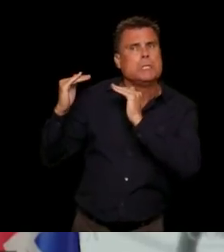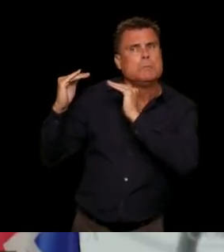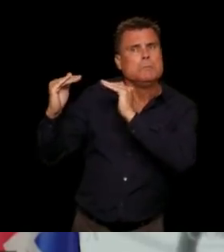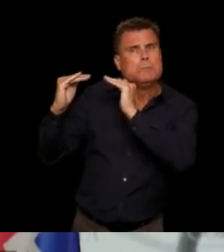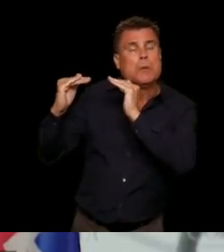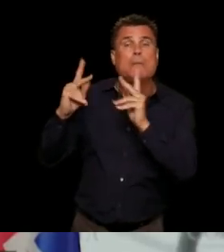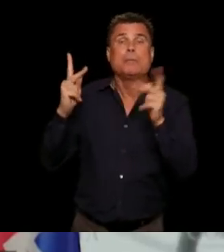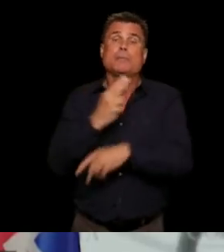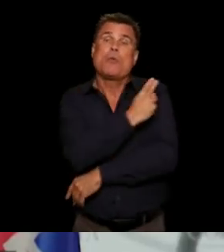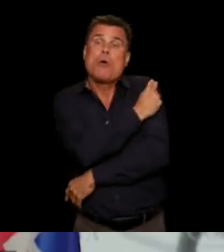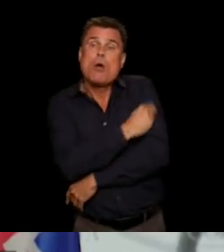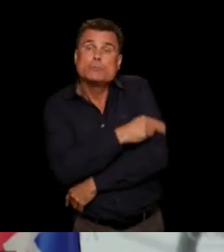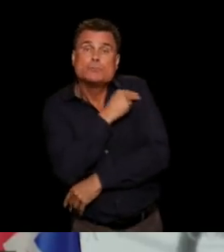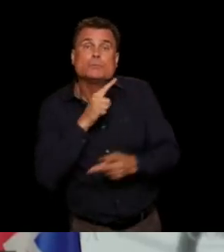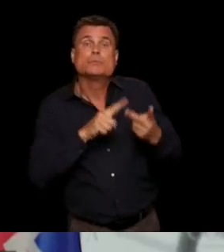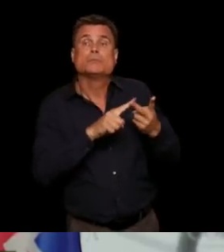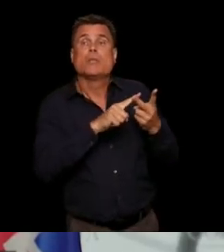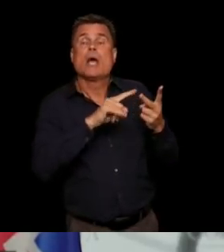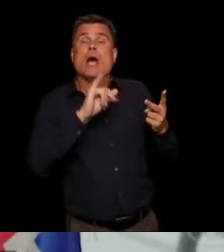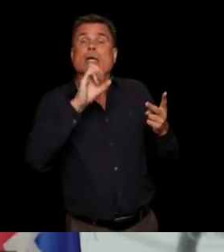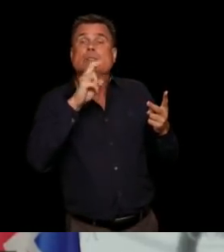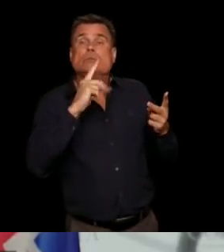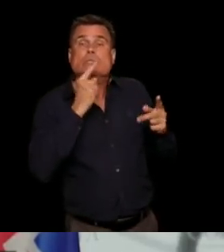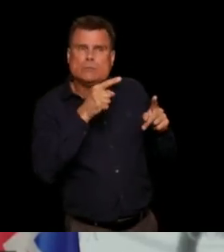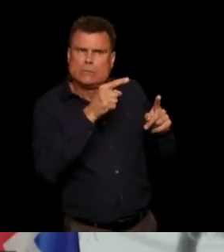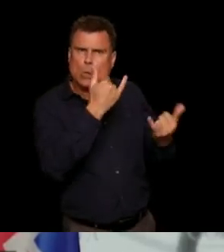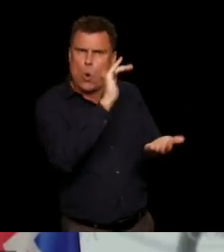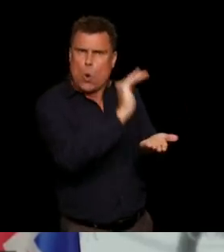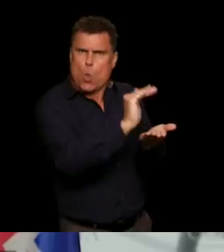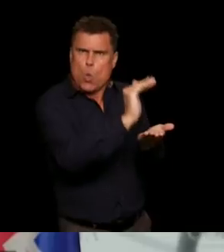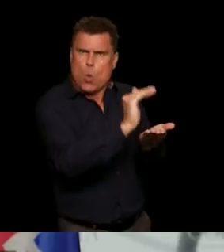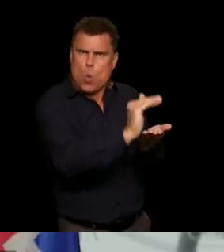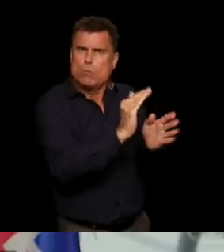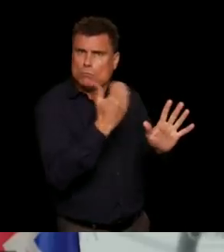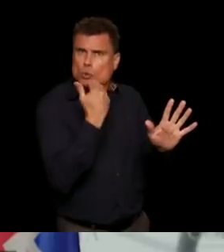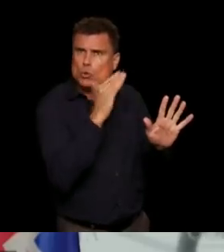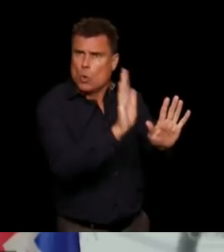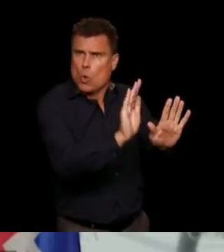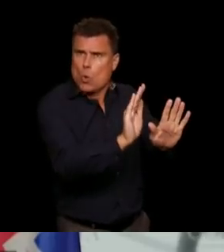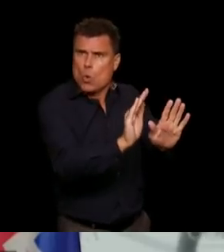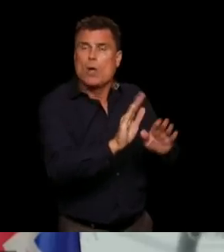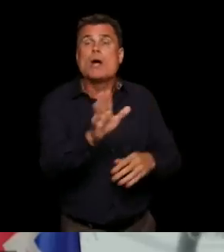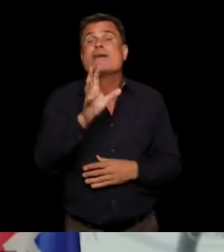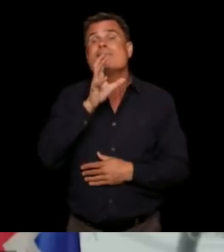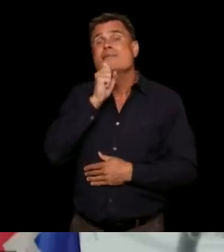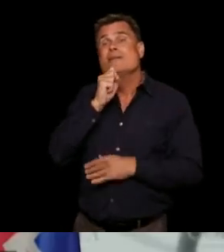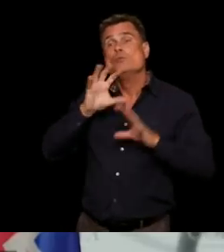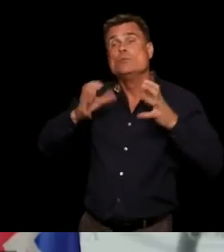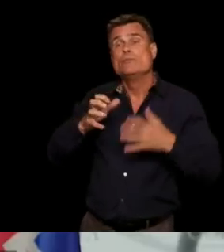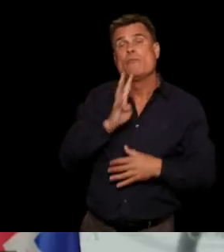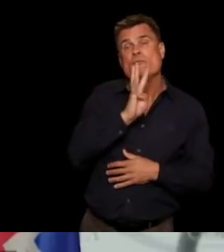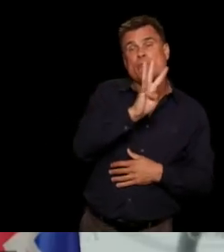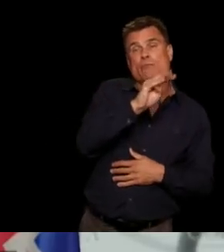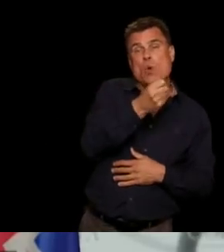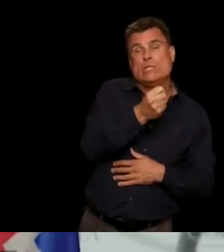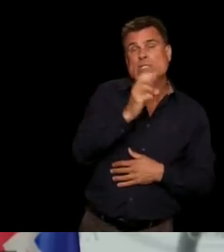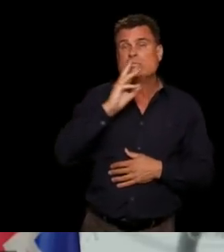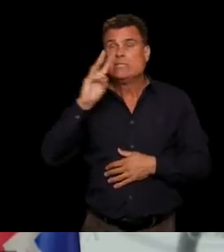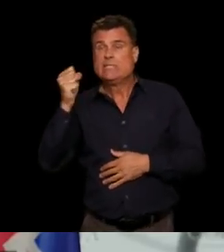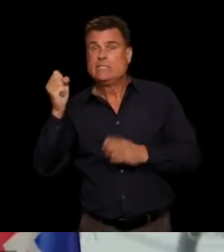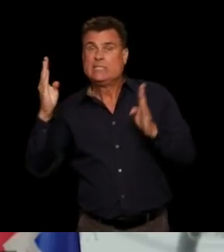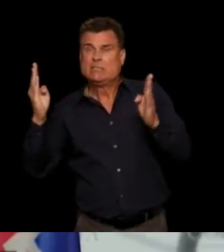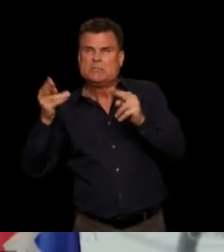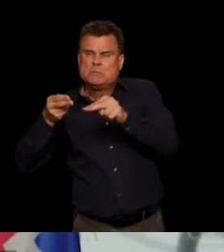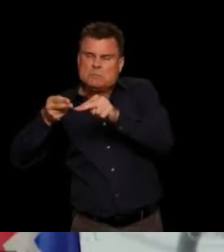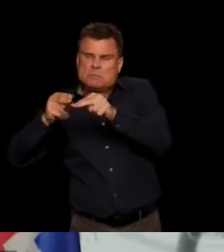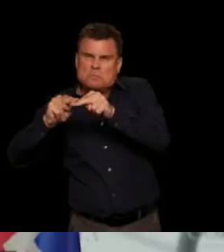units remain low. We are seeing a small increase in infections in the 40 to 60 year age group.